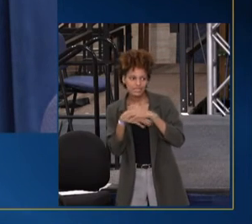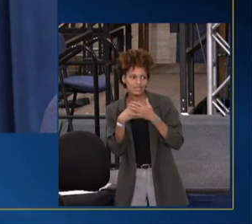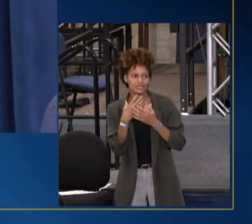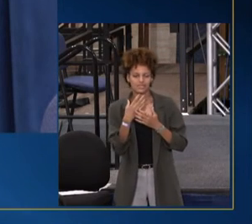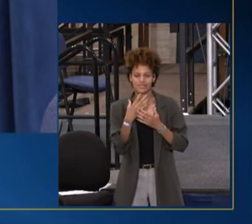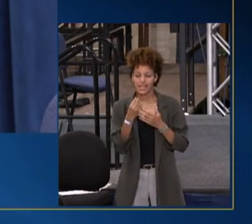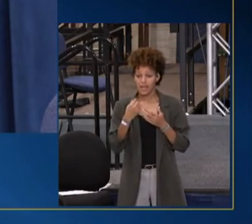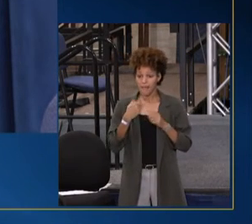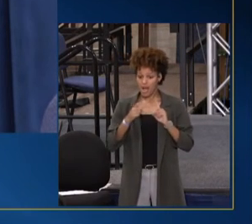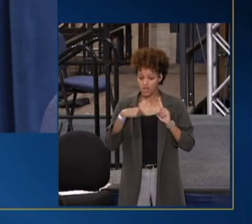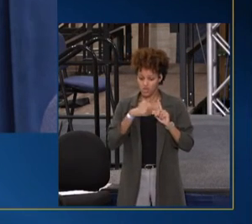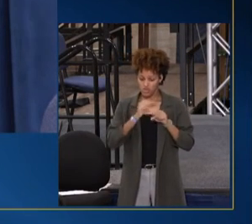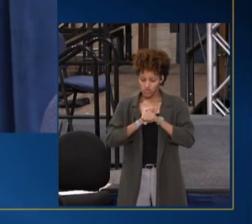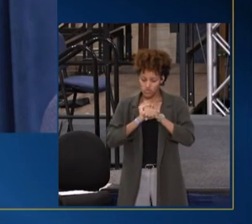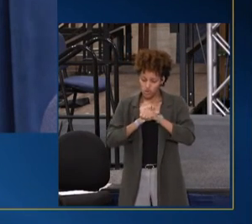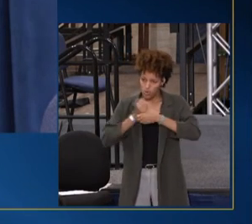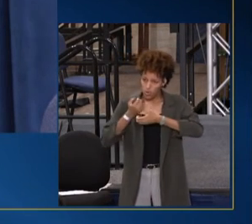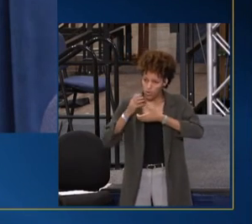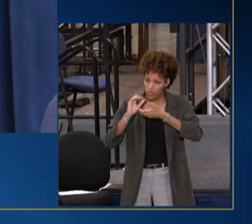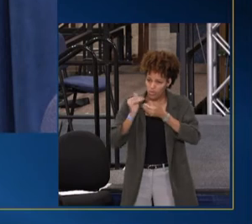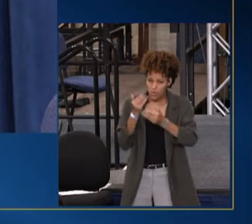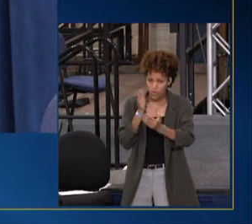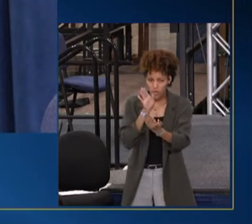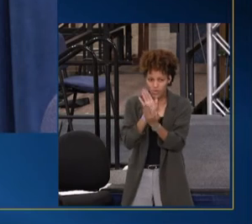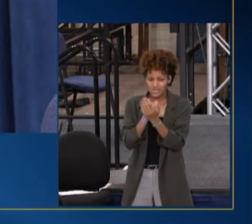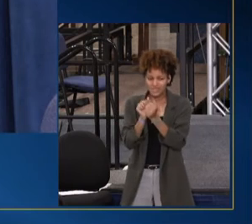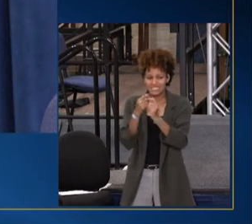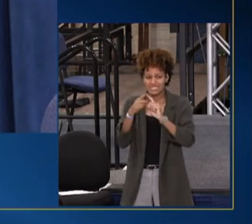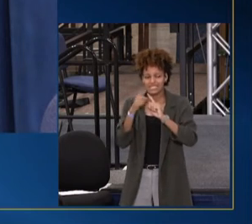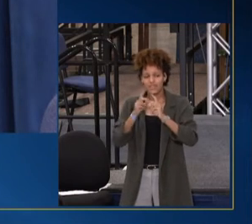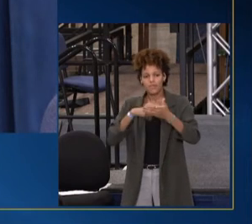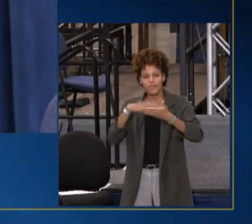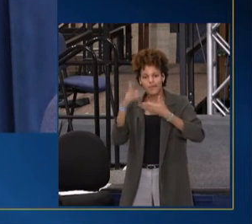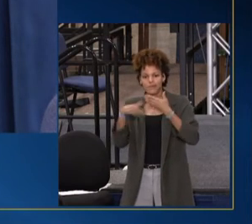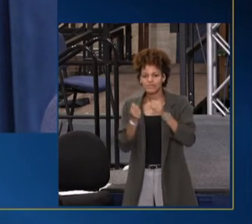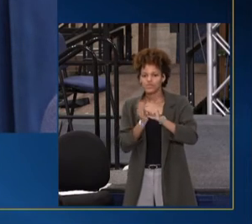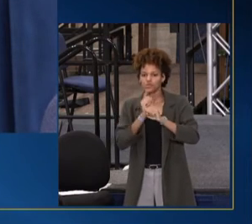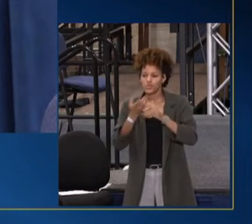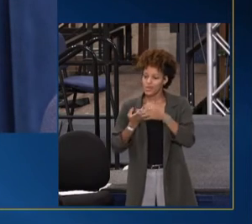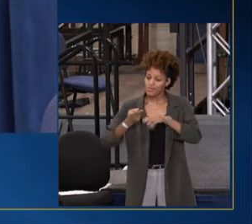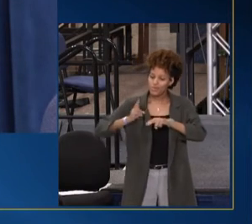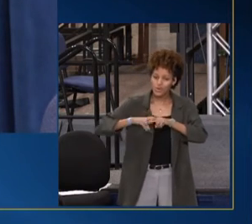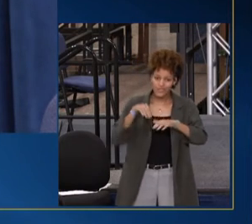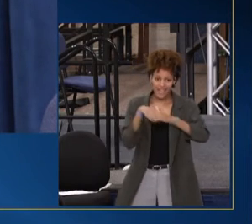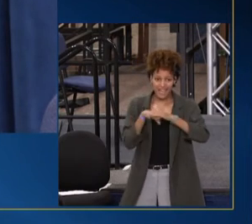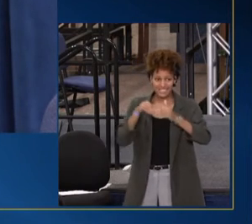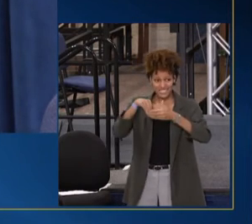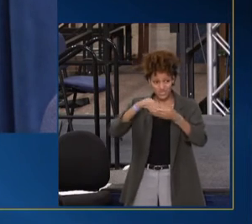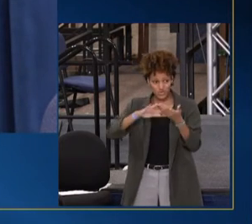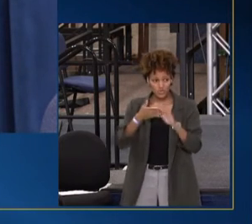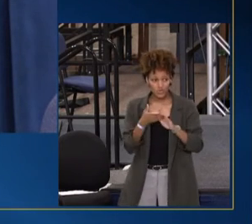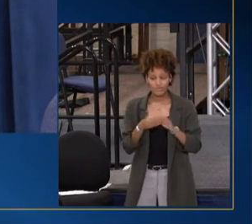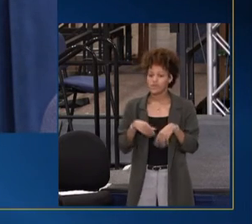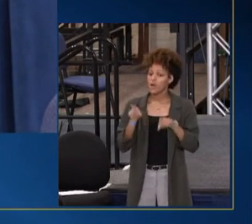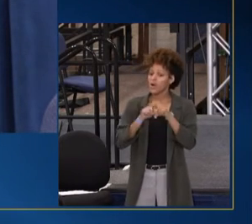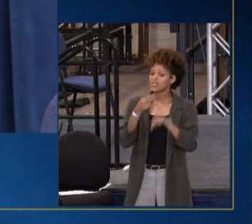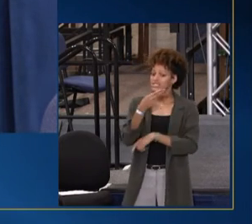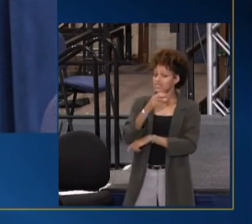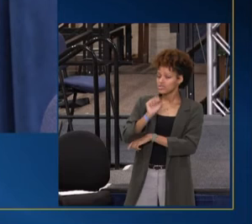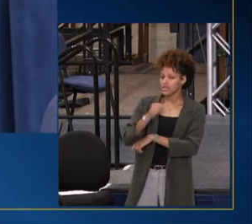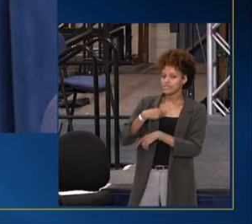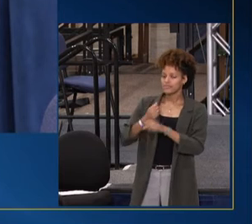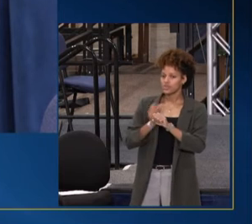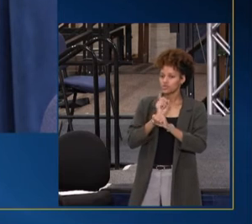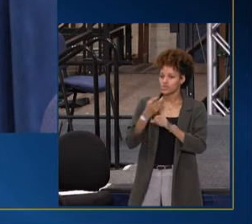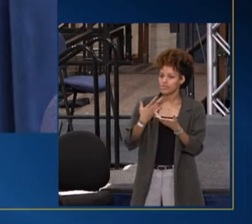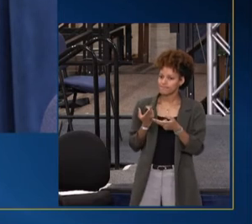work closely across all of our programs to improve access in rural communities. We also are the part of the HHS that invests in building the primary care